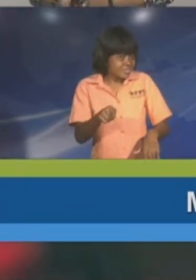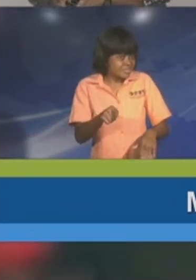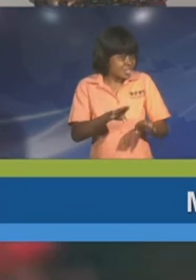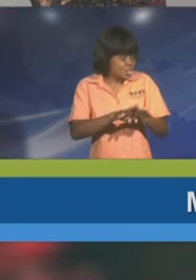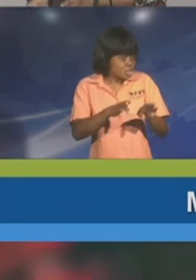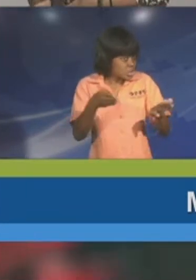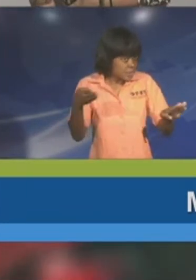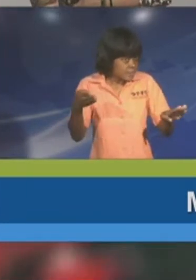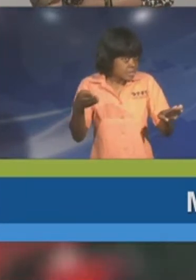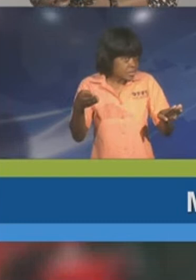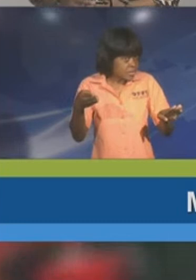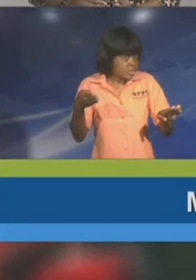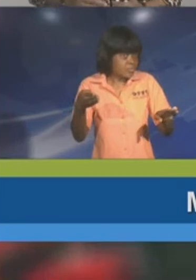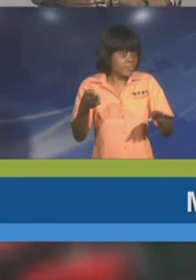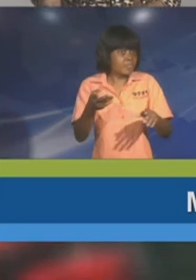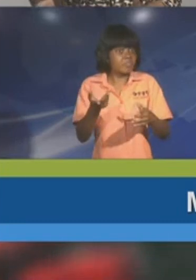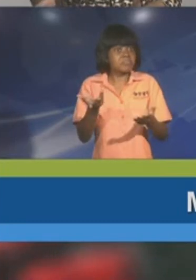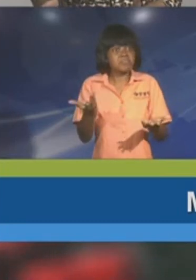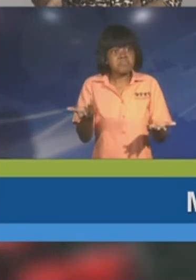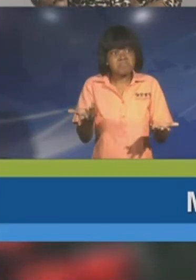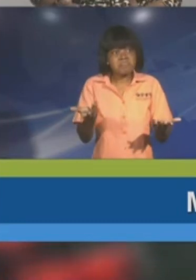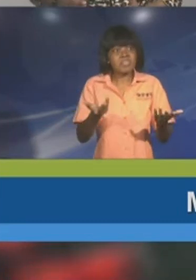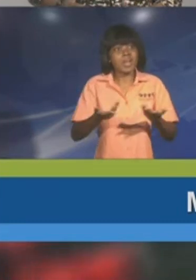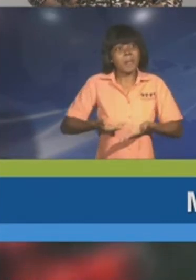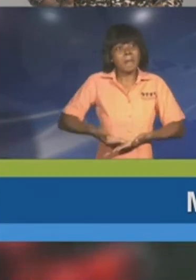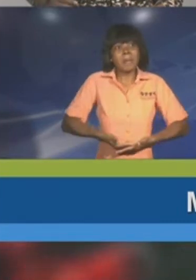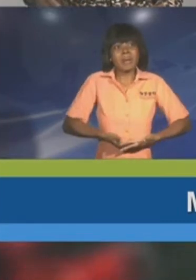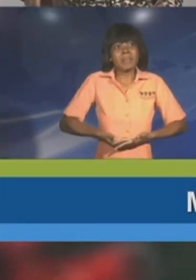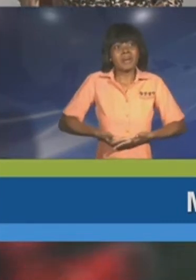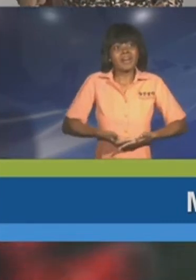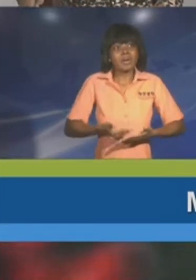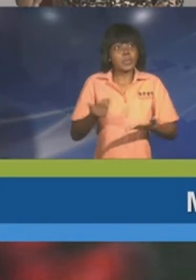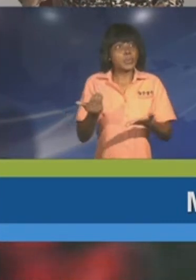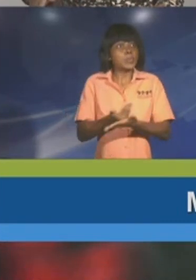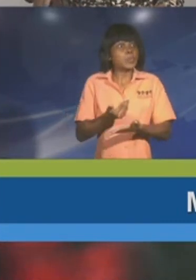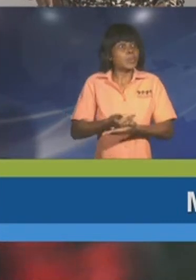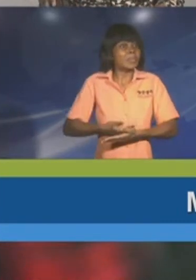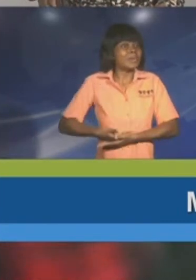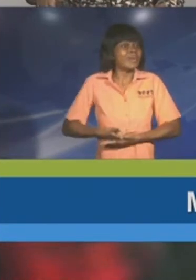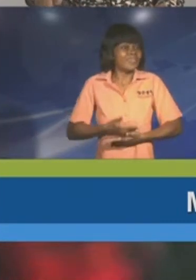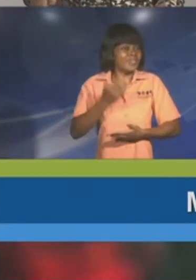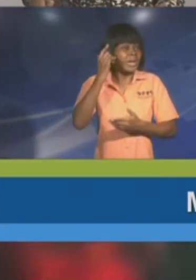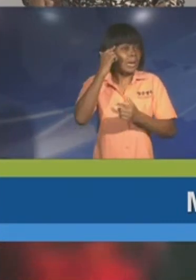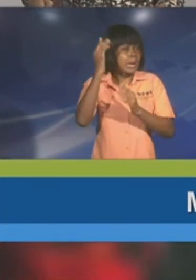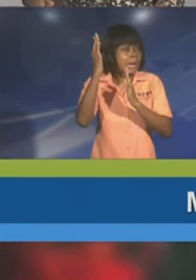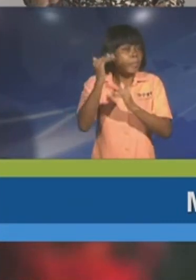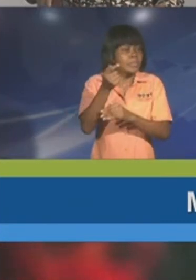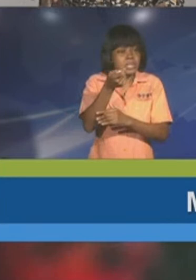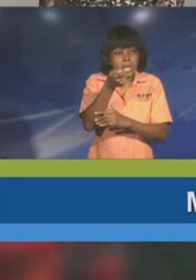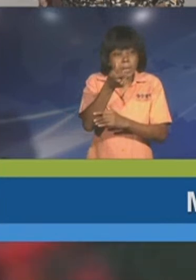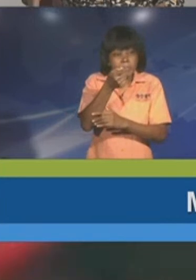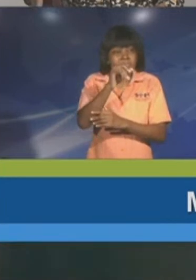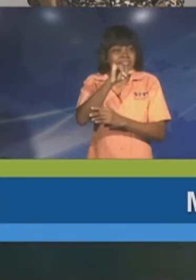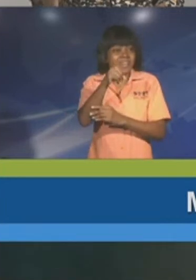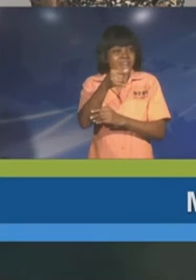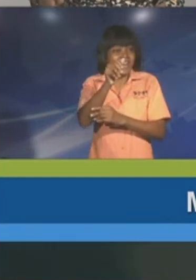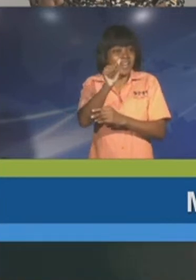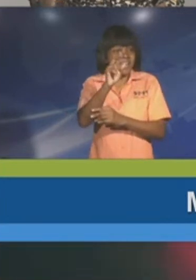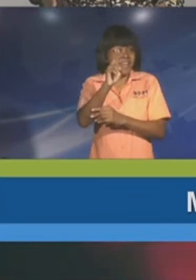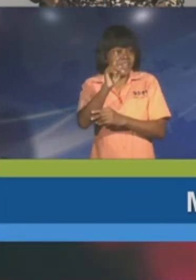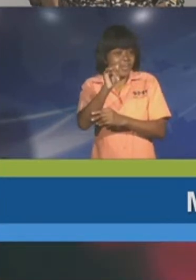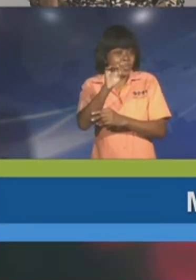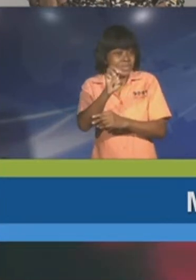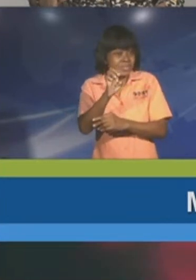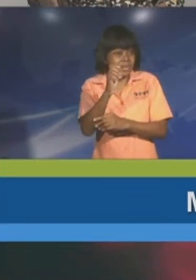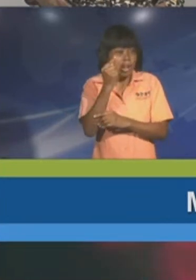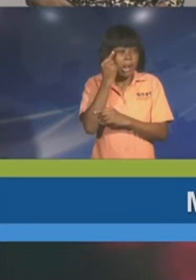going to have some mild jaundice and then it'll resolve by itself. I'm talking about after that newborn phase. If you're seeing those